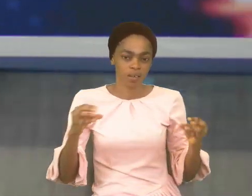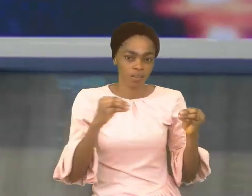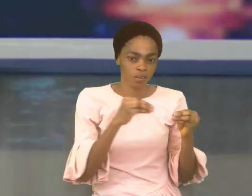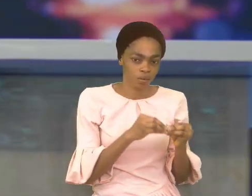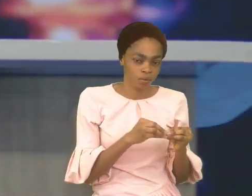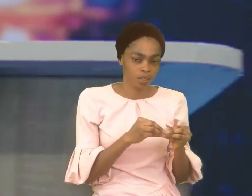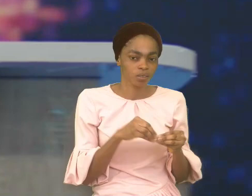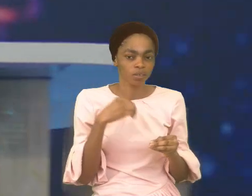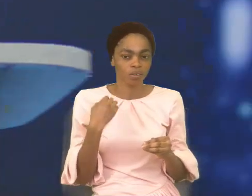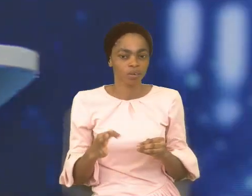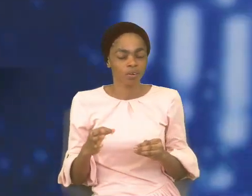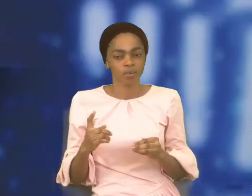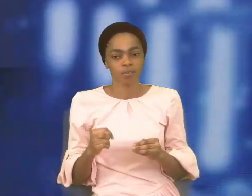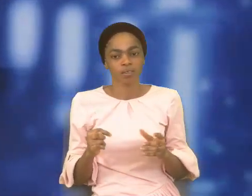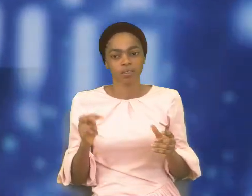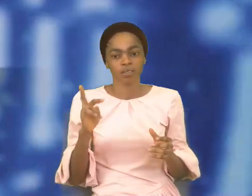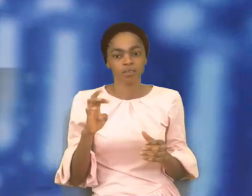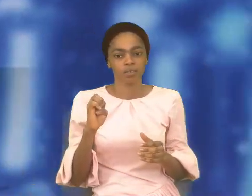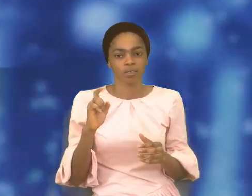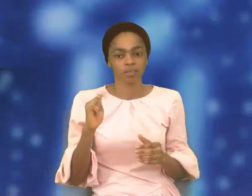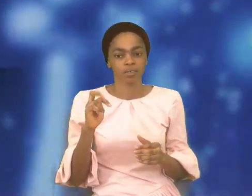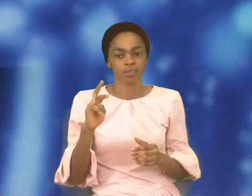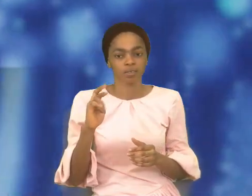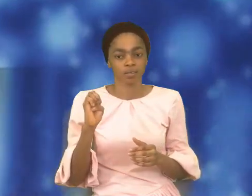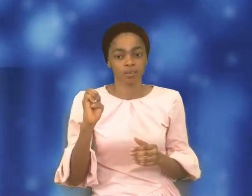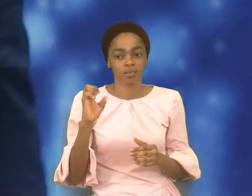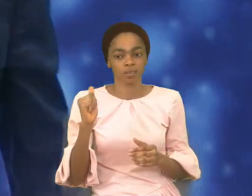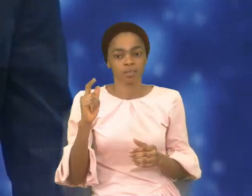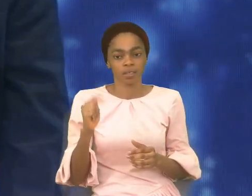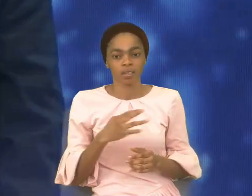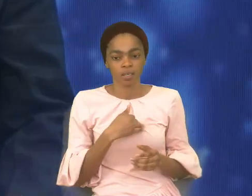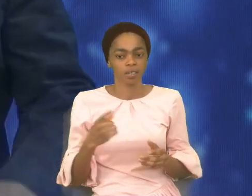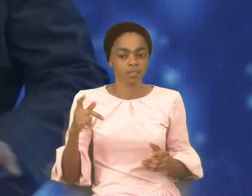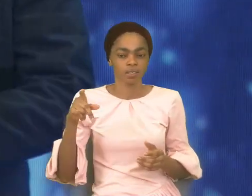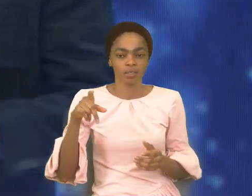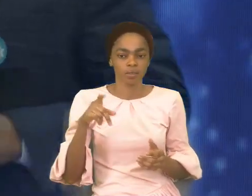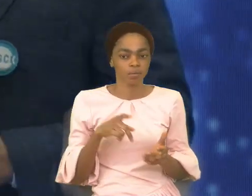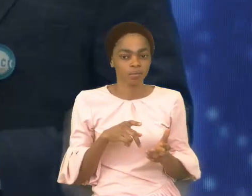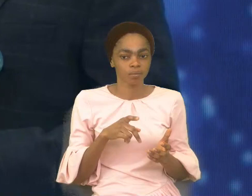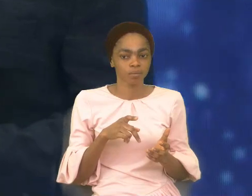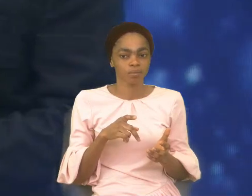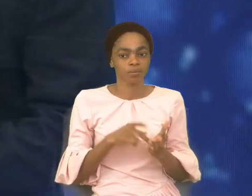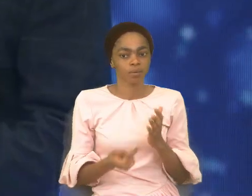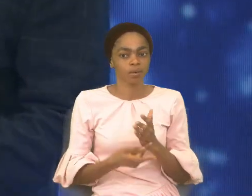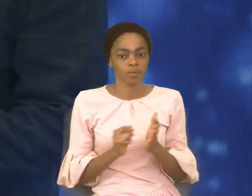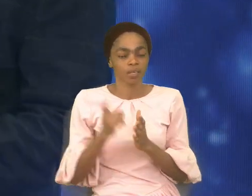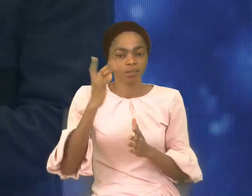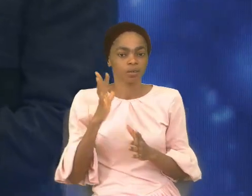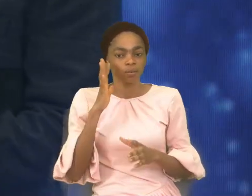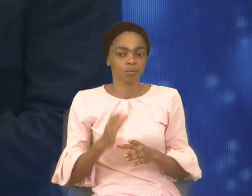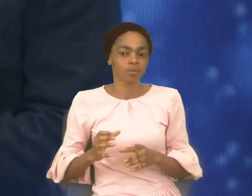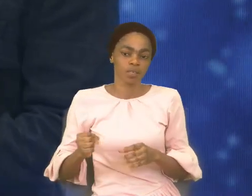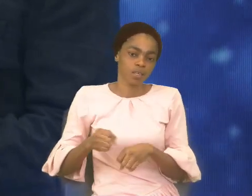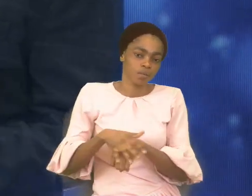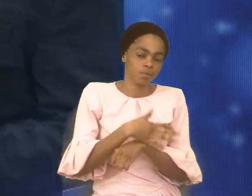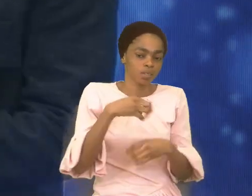retreat and the crusade that the Lord will impact your life. And so we're appealing to